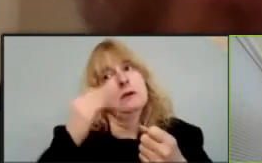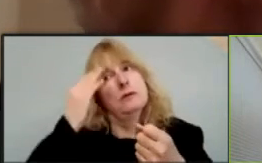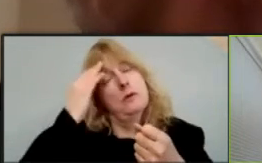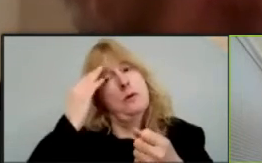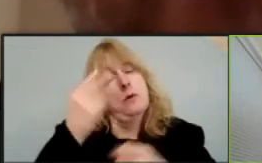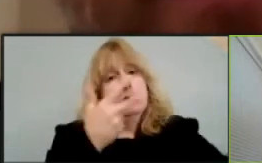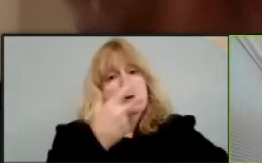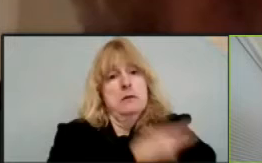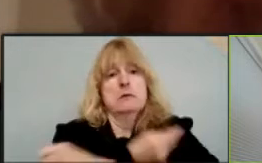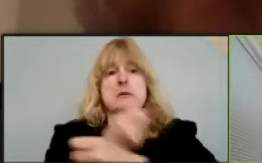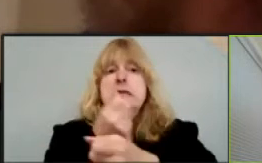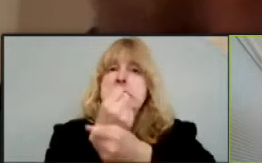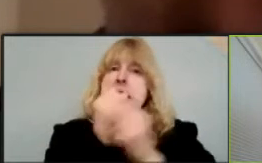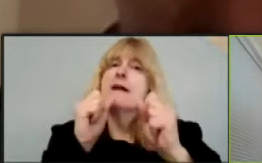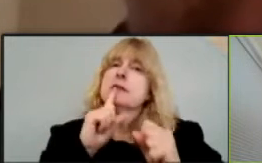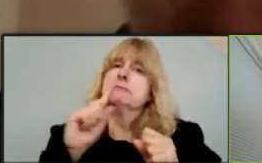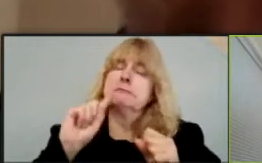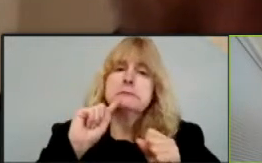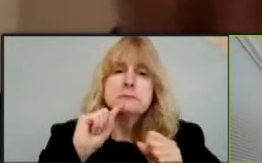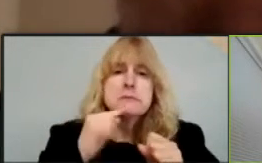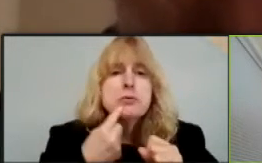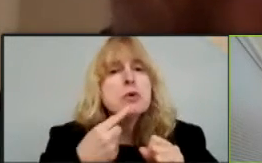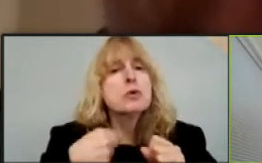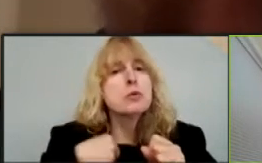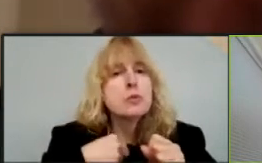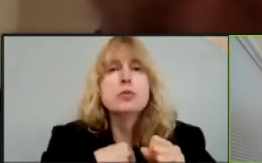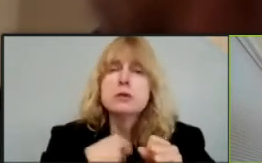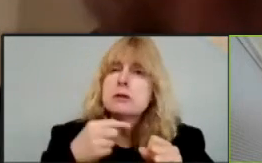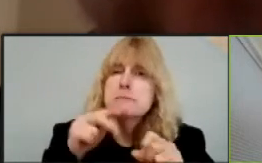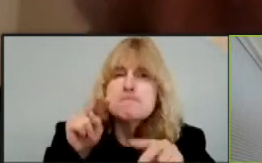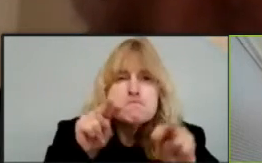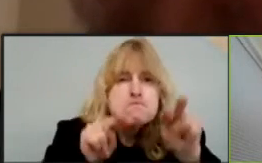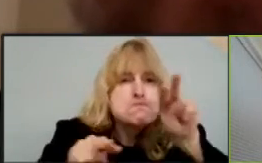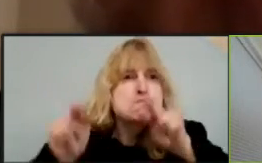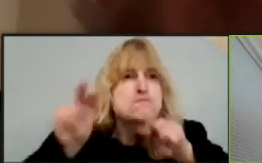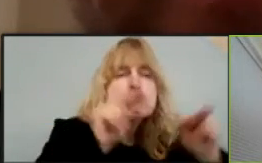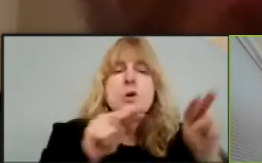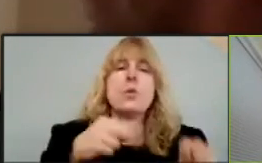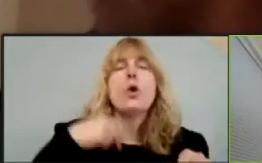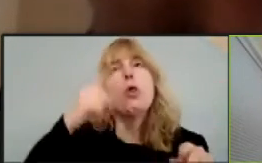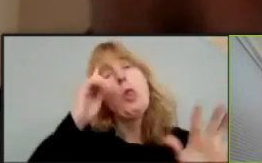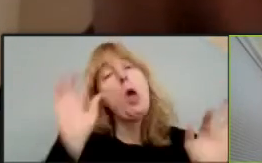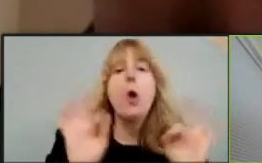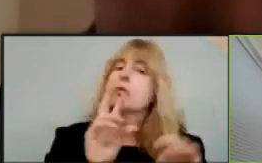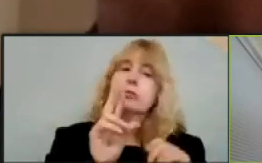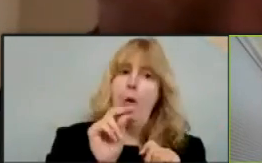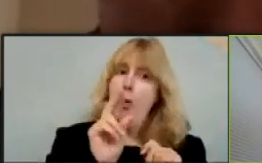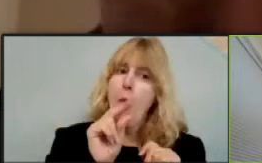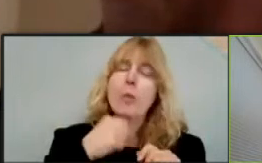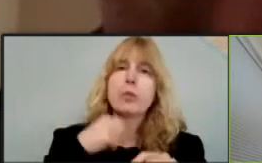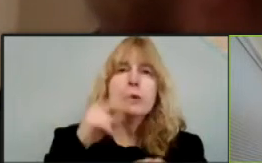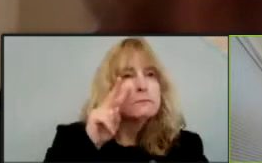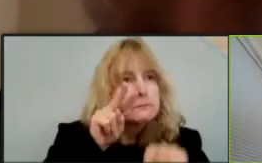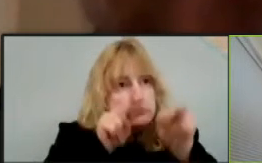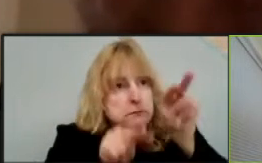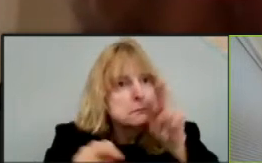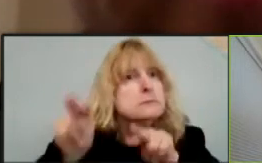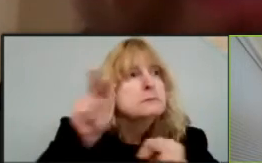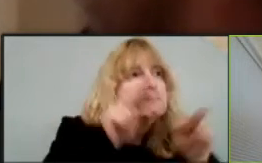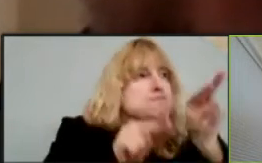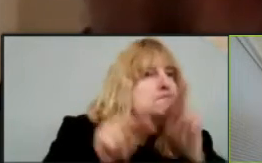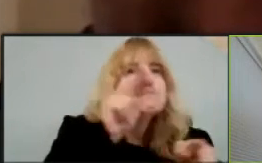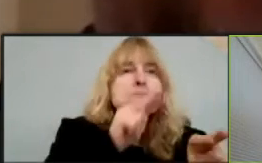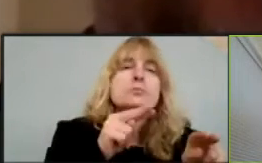I think that people need to understand that we're watching it very closely. There's a couple of systems that are in place